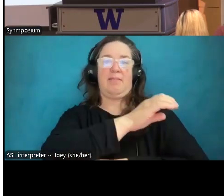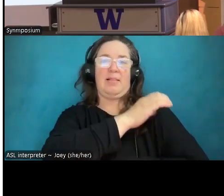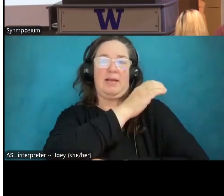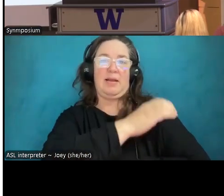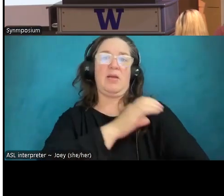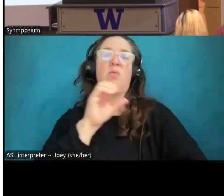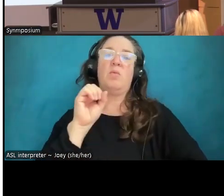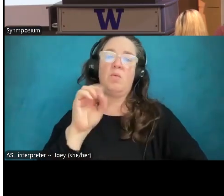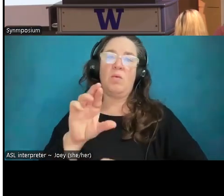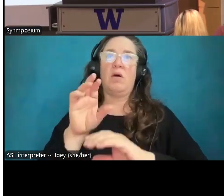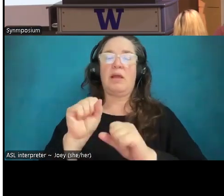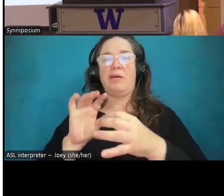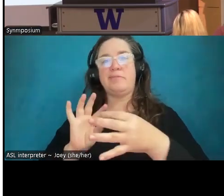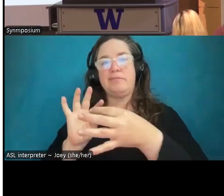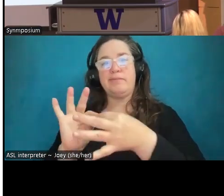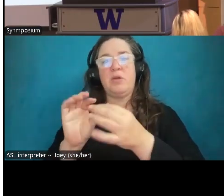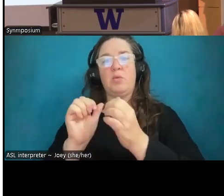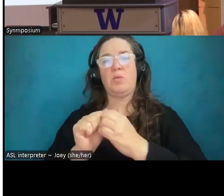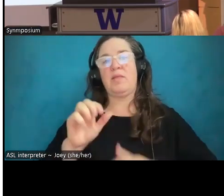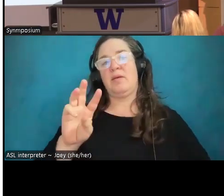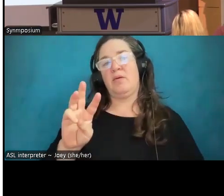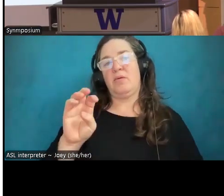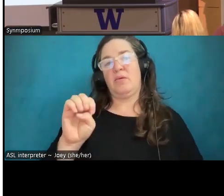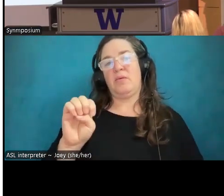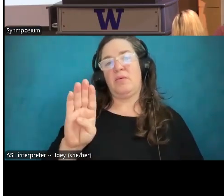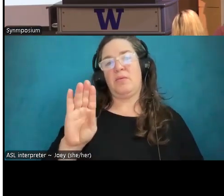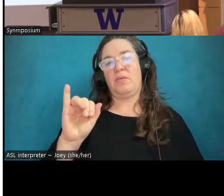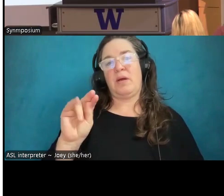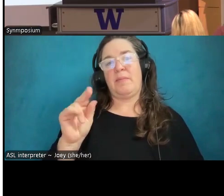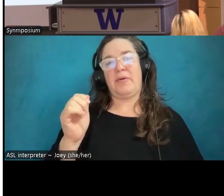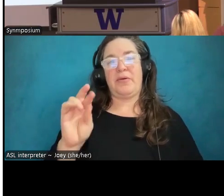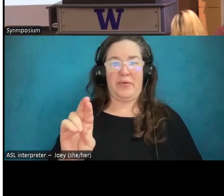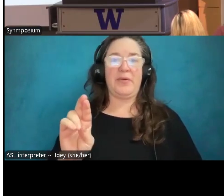immediately. If you have multiple attendees on one device, you can email our clinic,